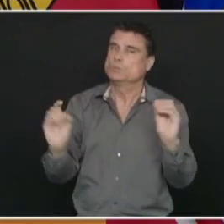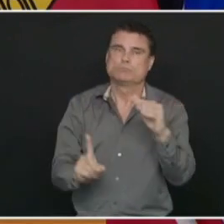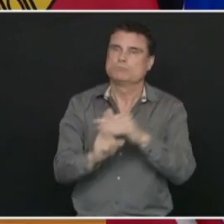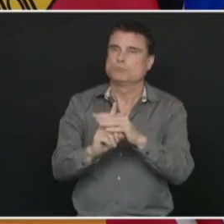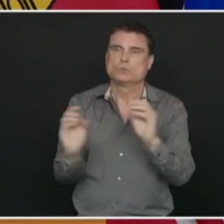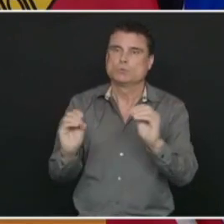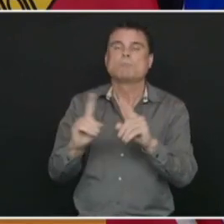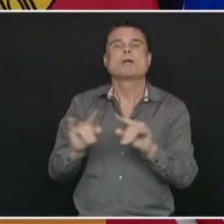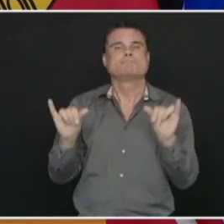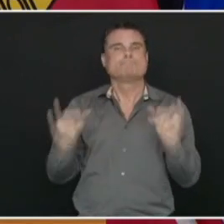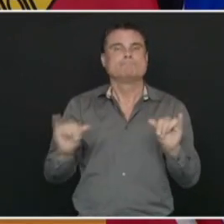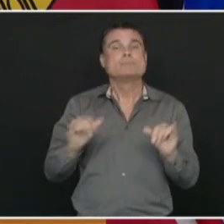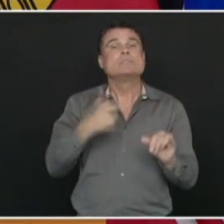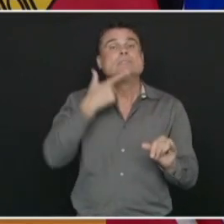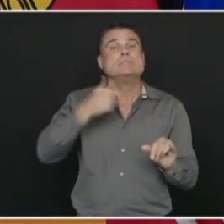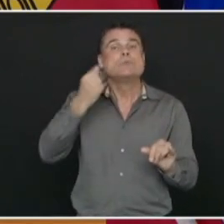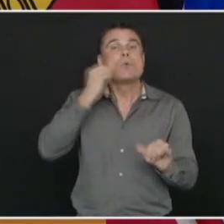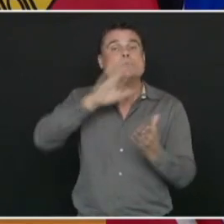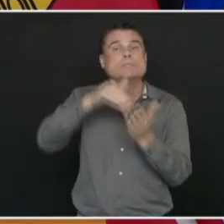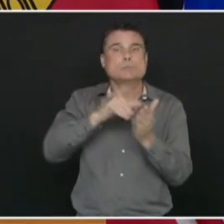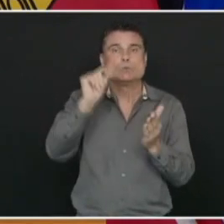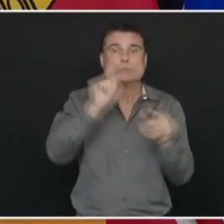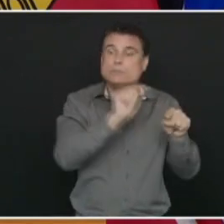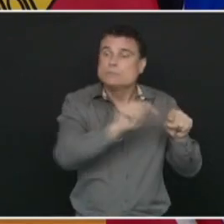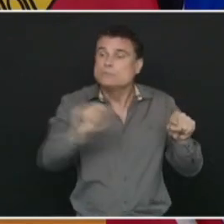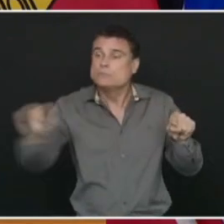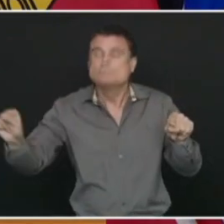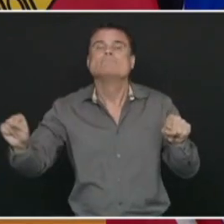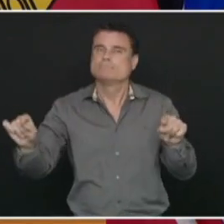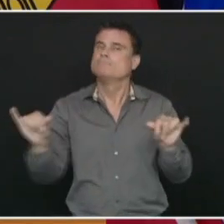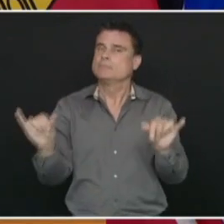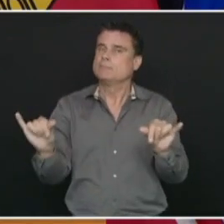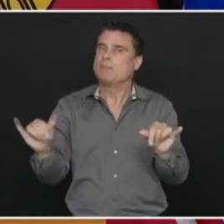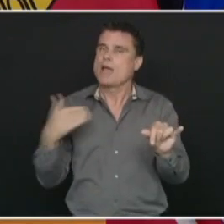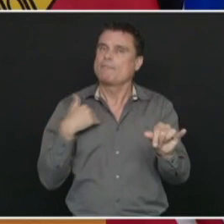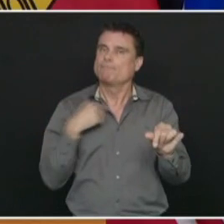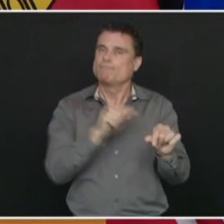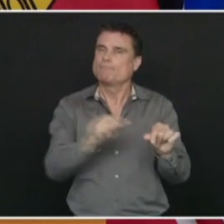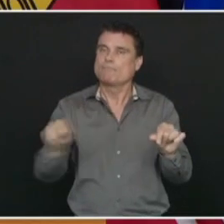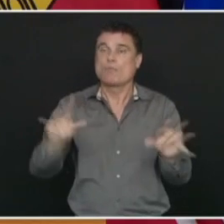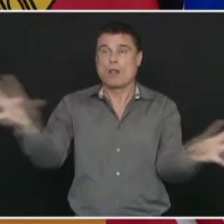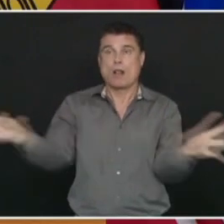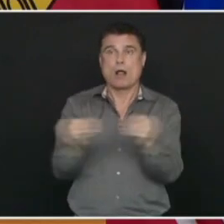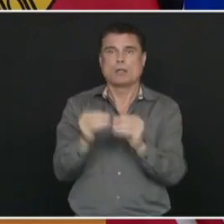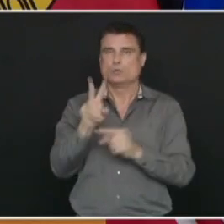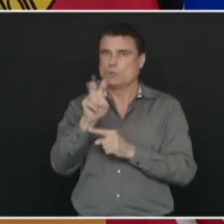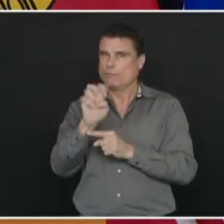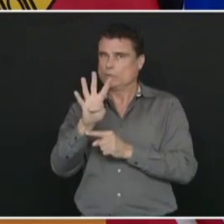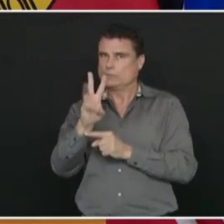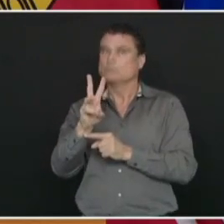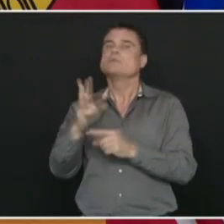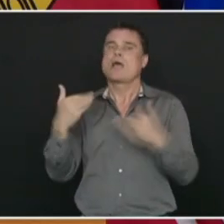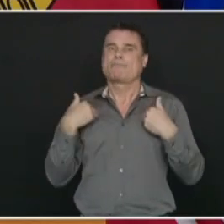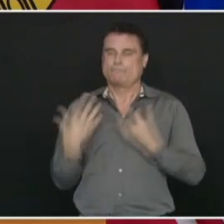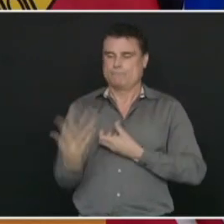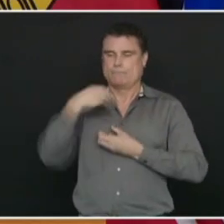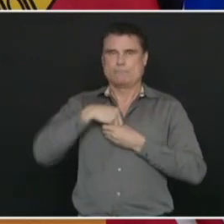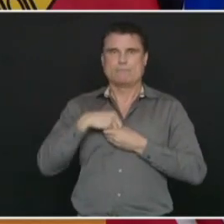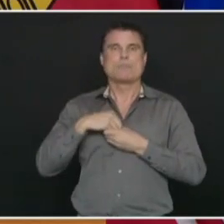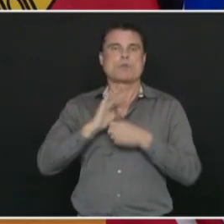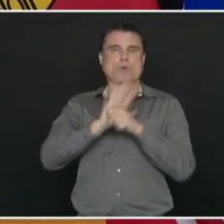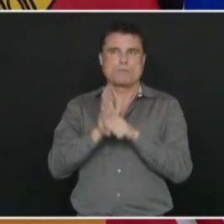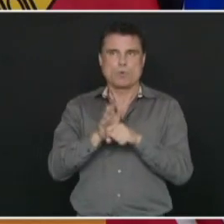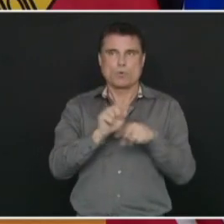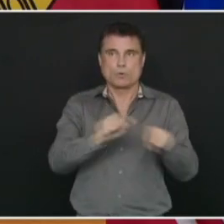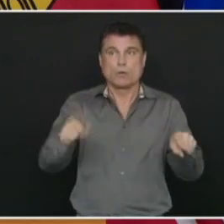people from the Mission facility hospitalized in BC. We continue to work very closely, particularly